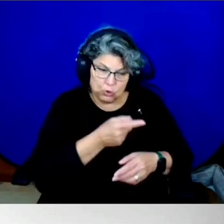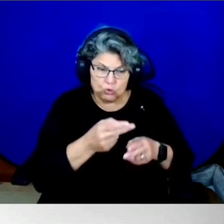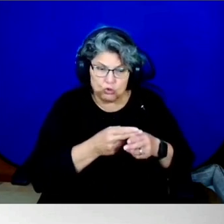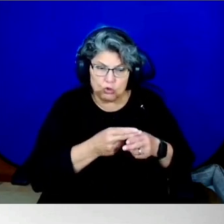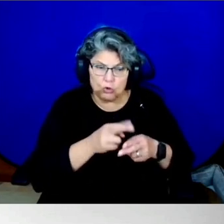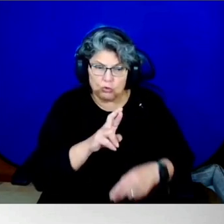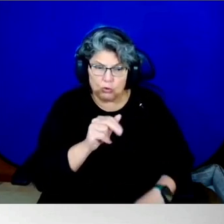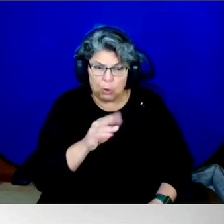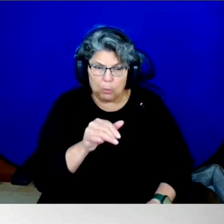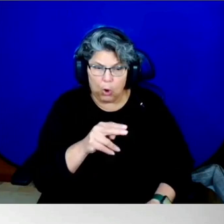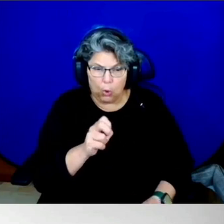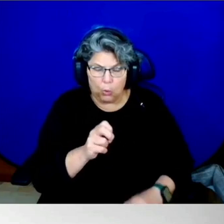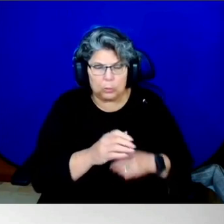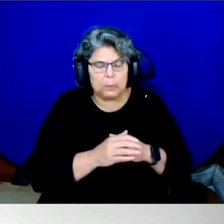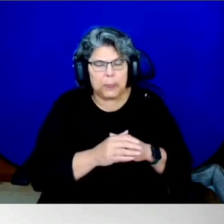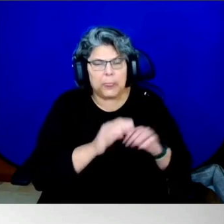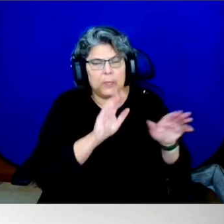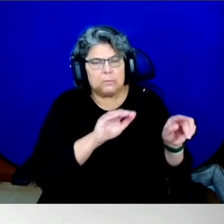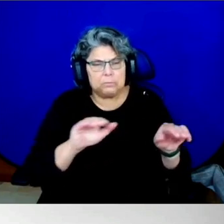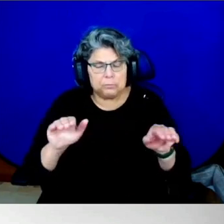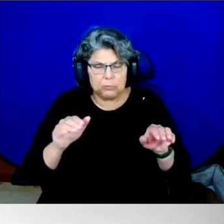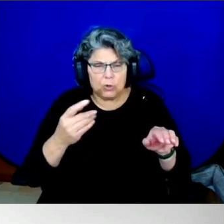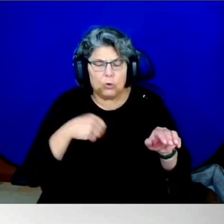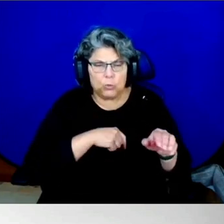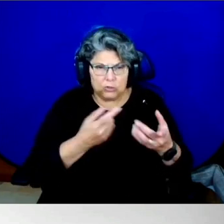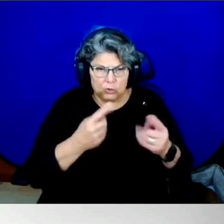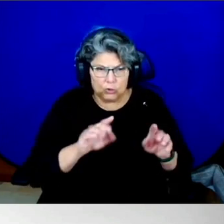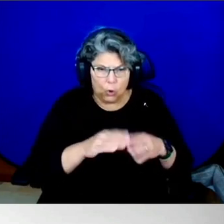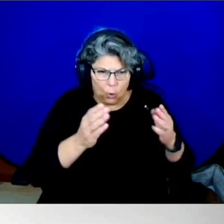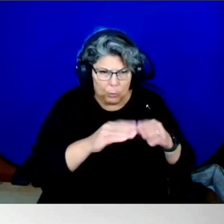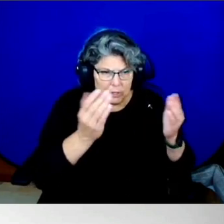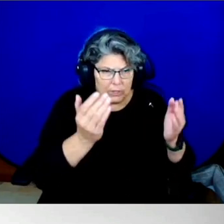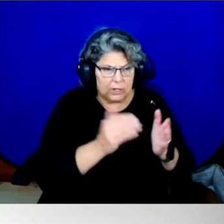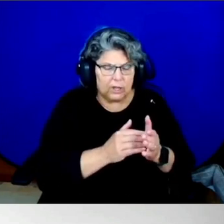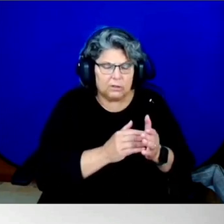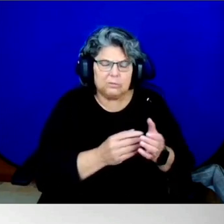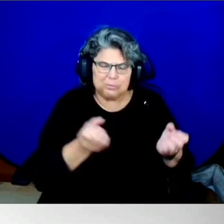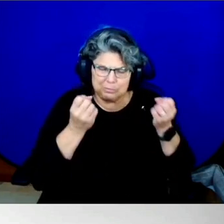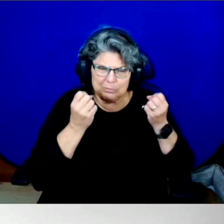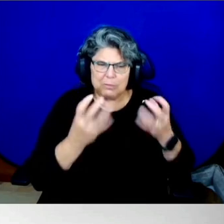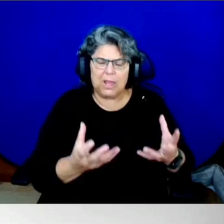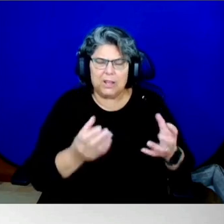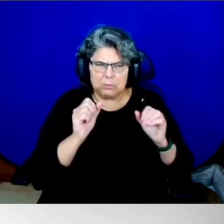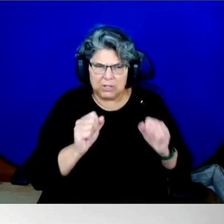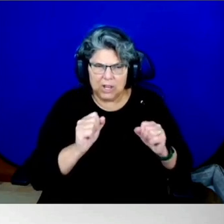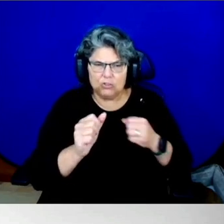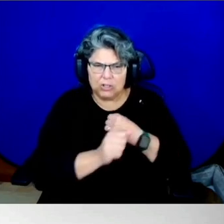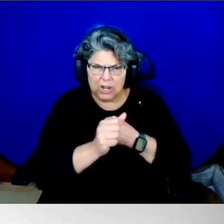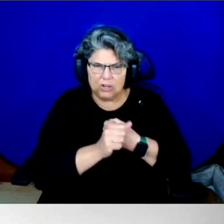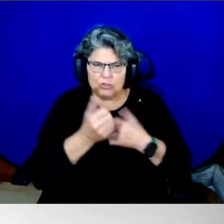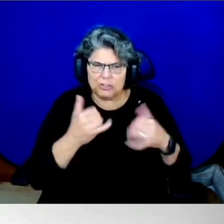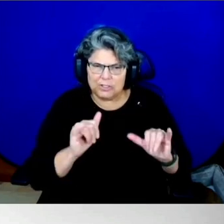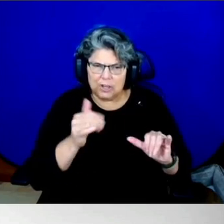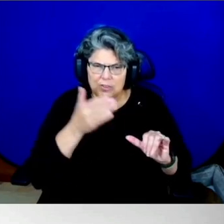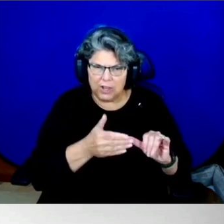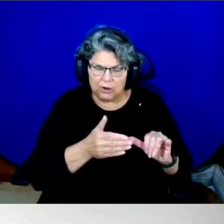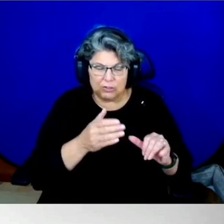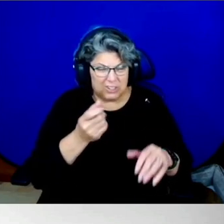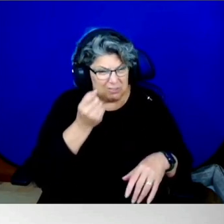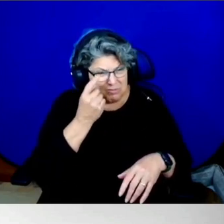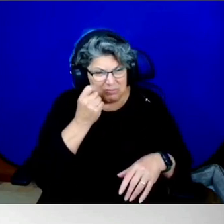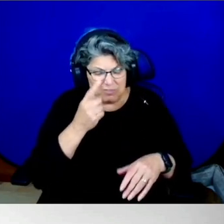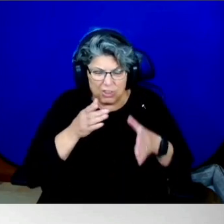we begin to open and repopulate our communities, there are many potential dangers still present. Be aware that the roadways are narrow and